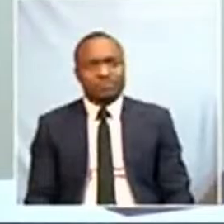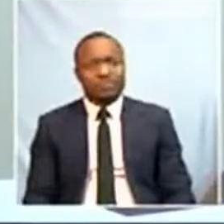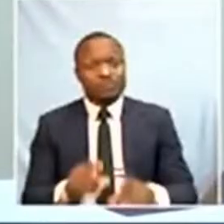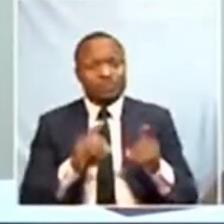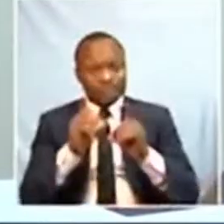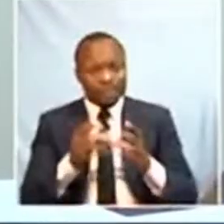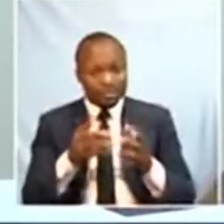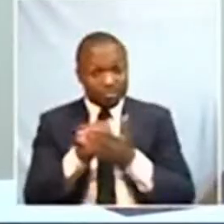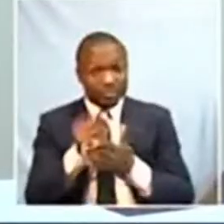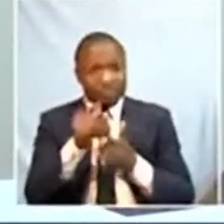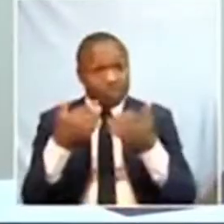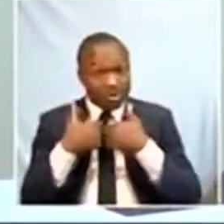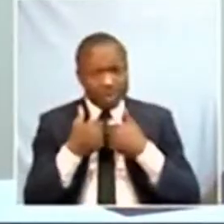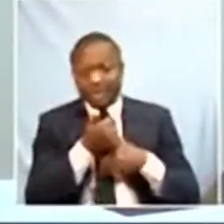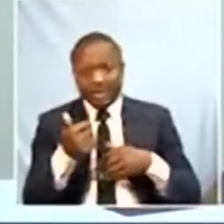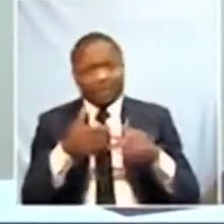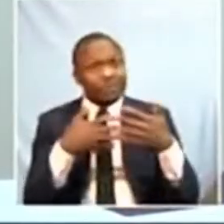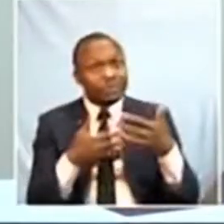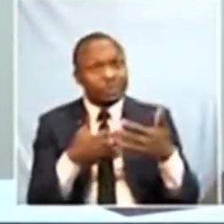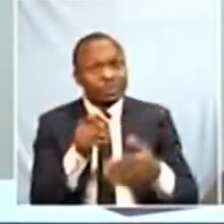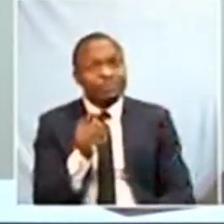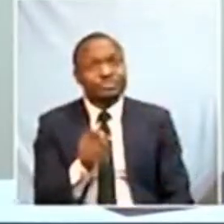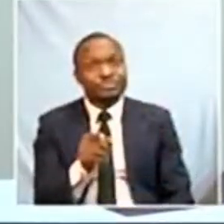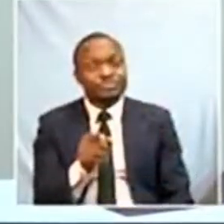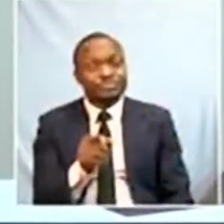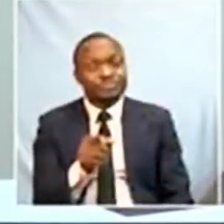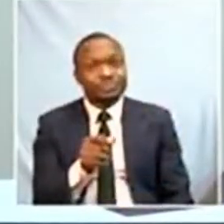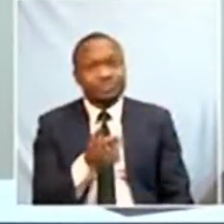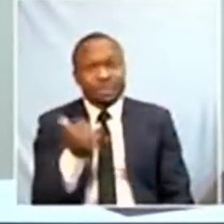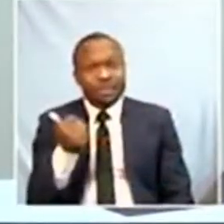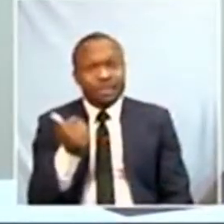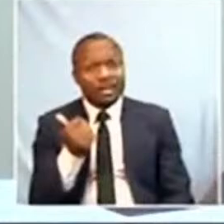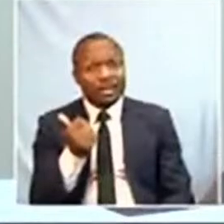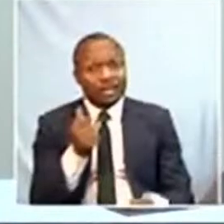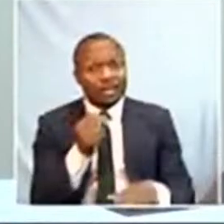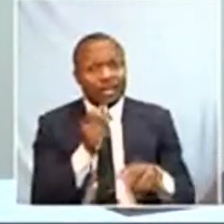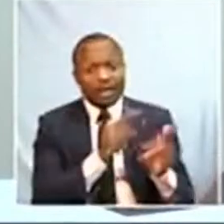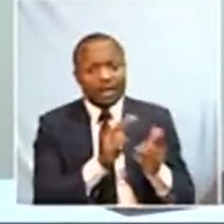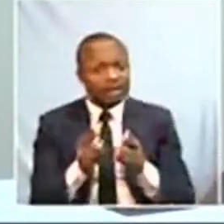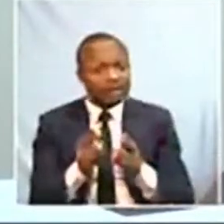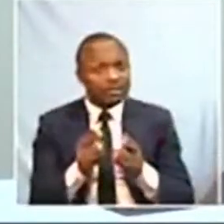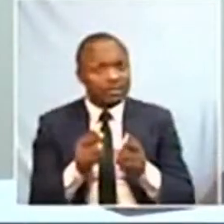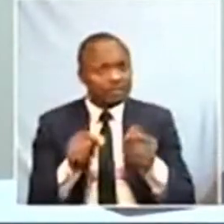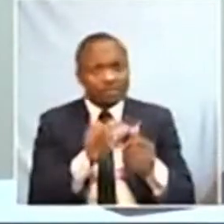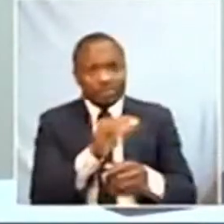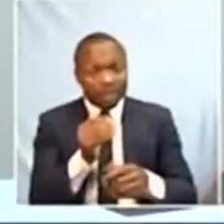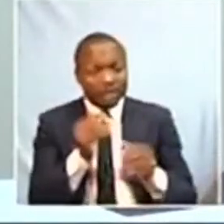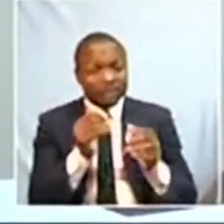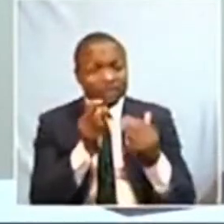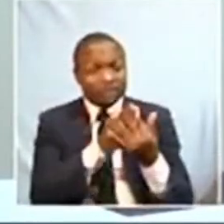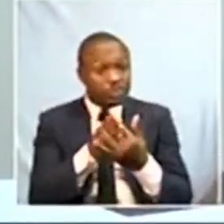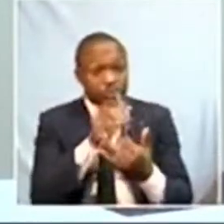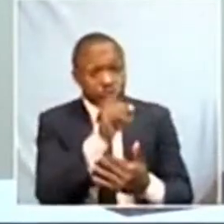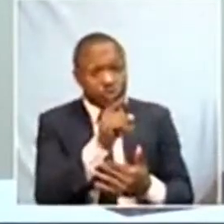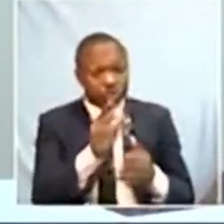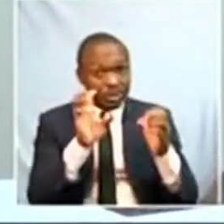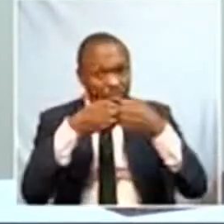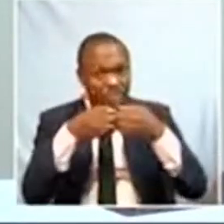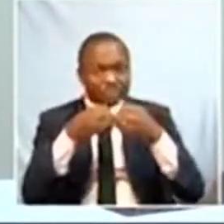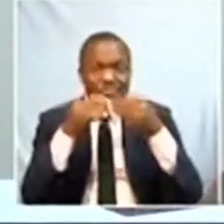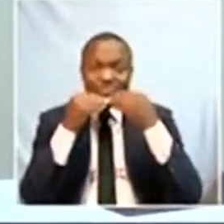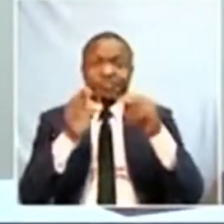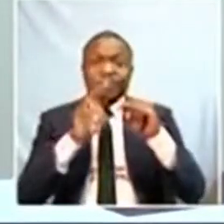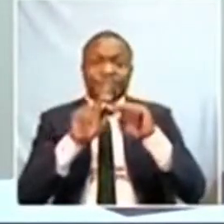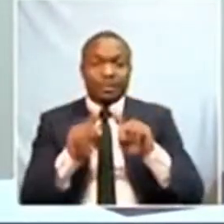Director Finance, do you have any documentation? Any correspondences between you and the bank? Thank you, Chair.